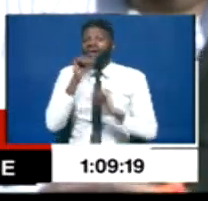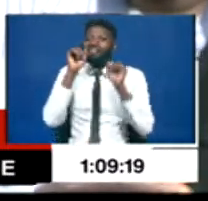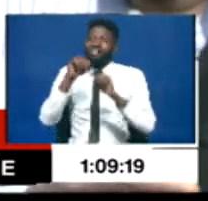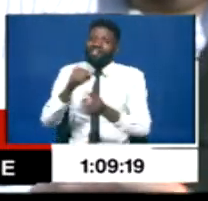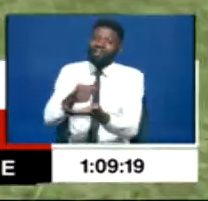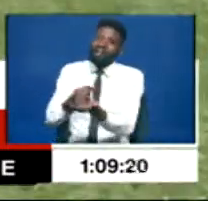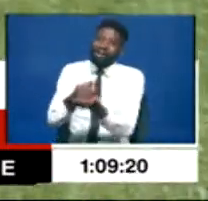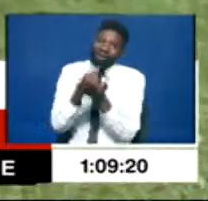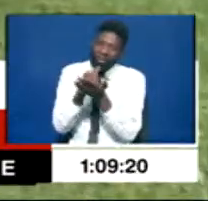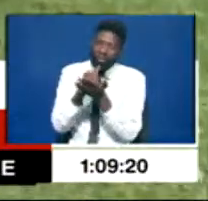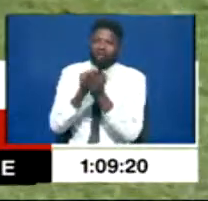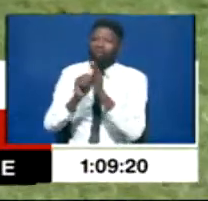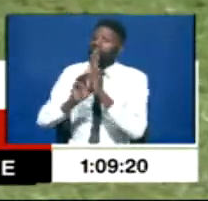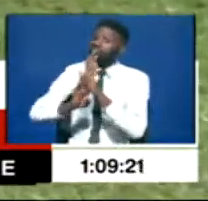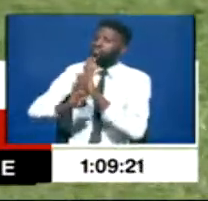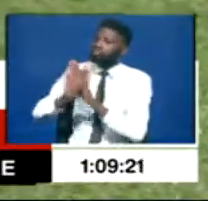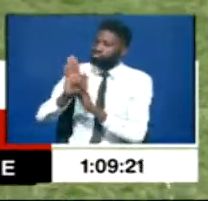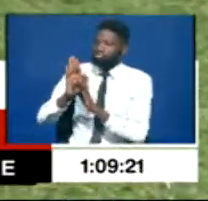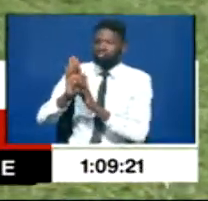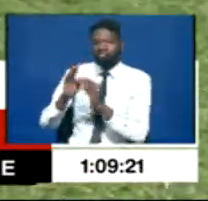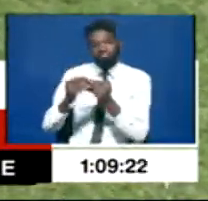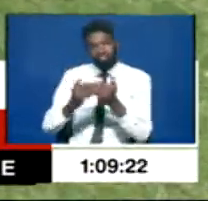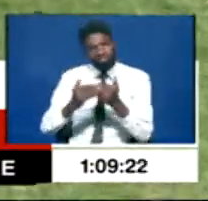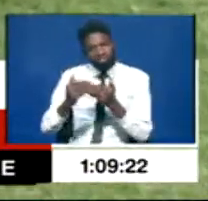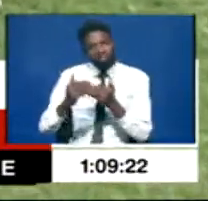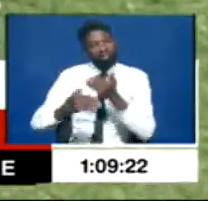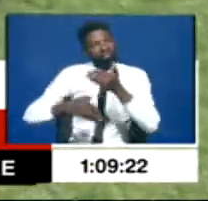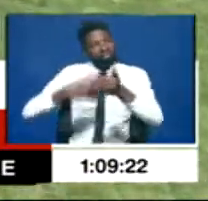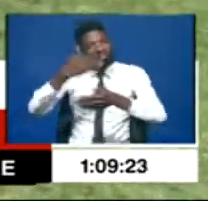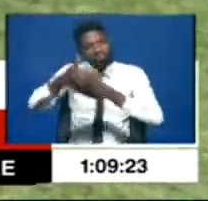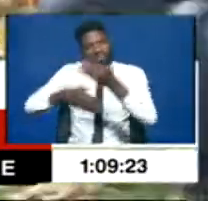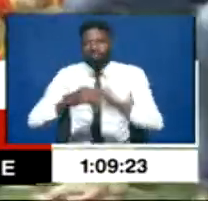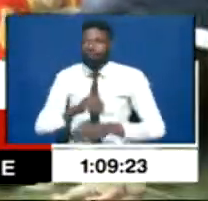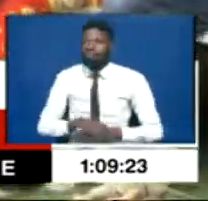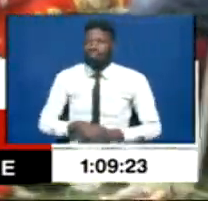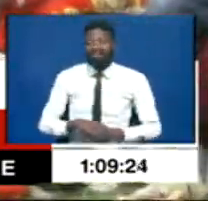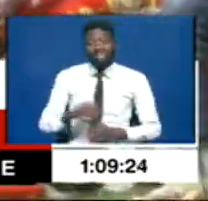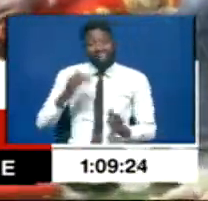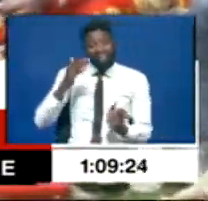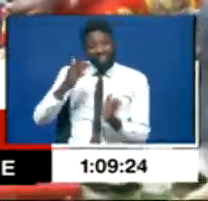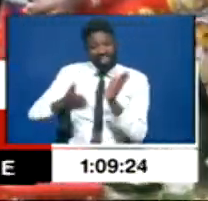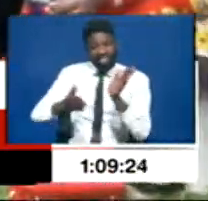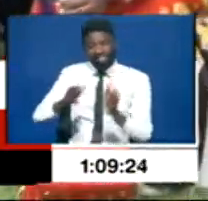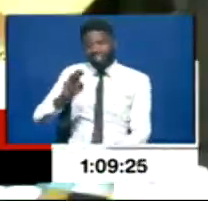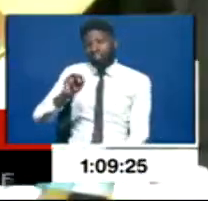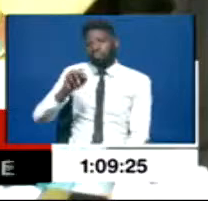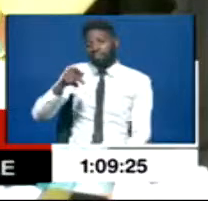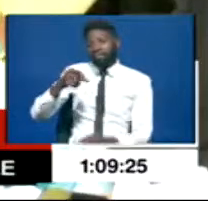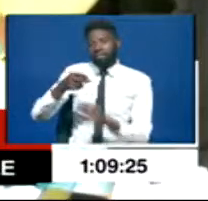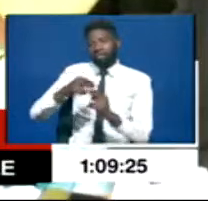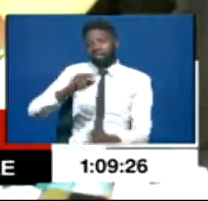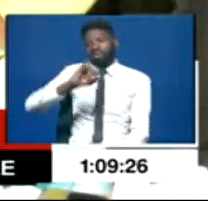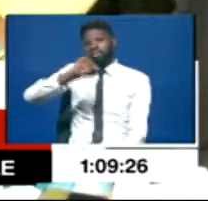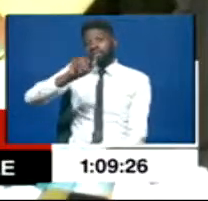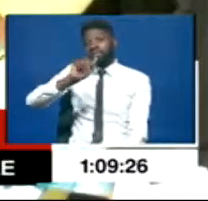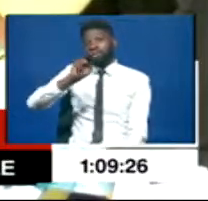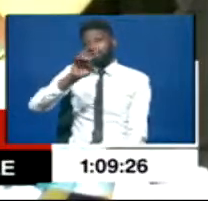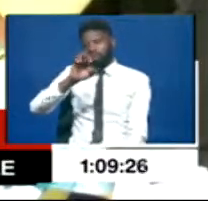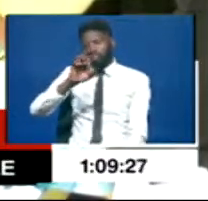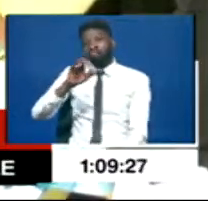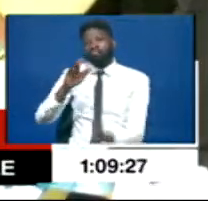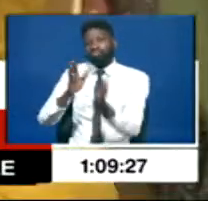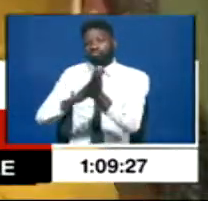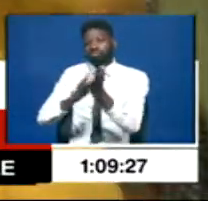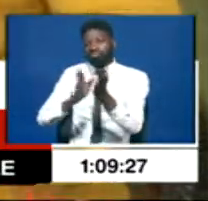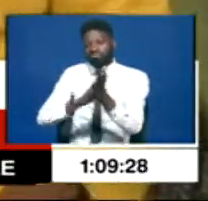tuweze kuendelea mbele. Meanwhile, Naivasha Member of Parliament Jane Kihara has lauded the nomination of Martha Karua as a presidential